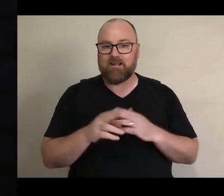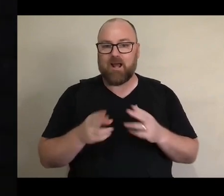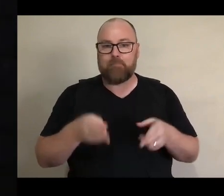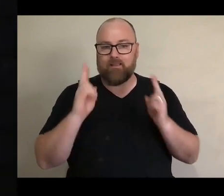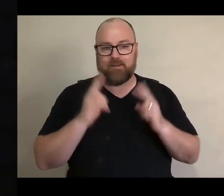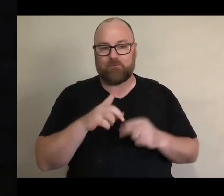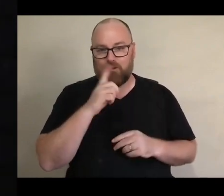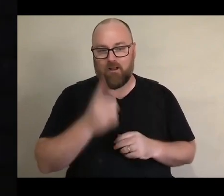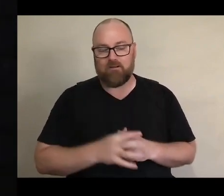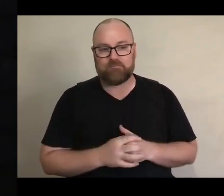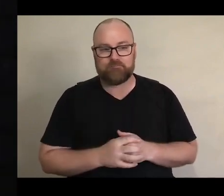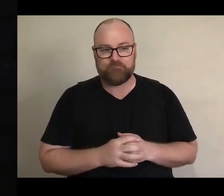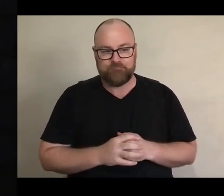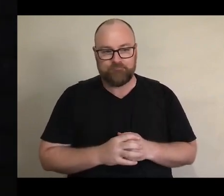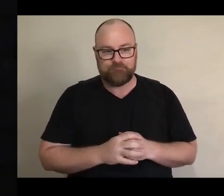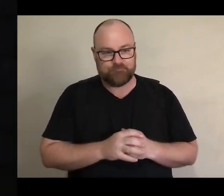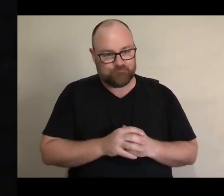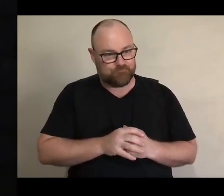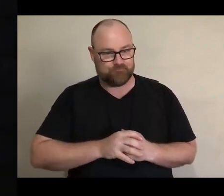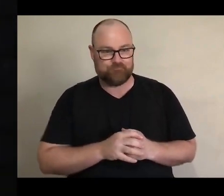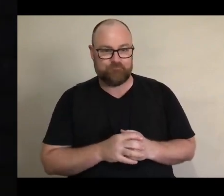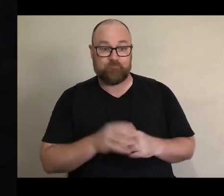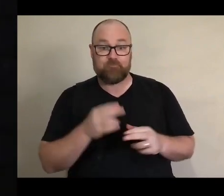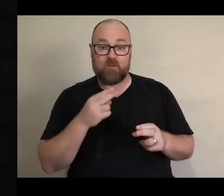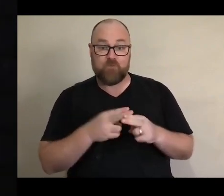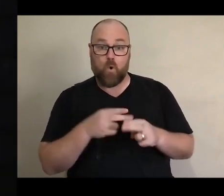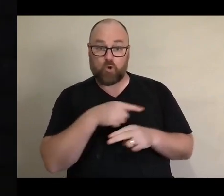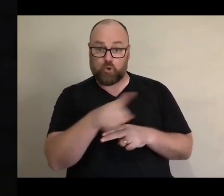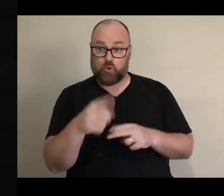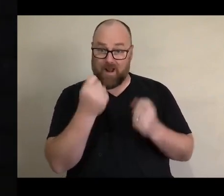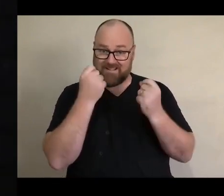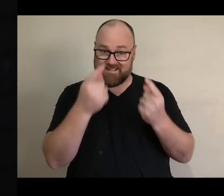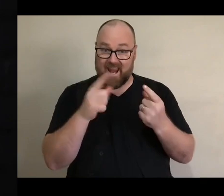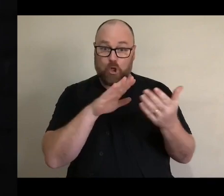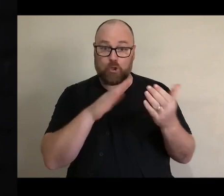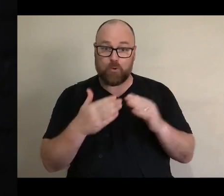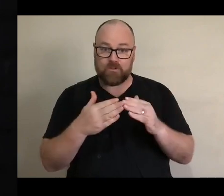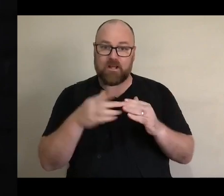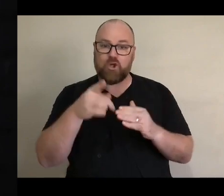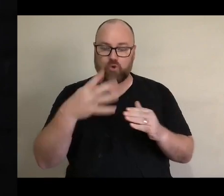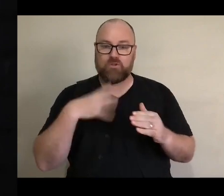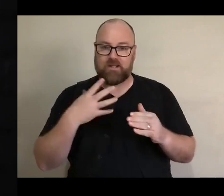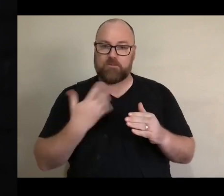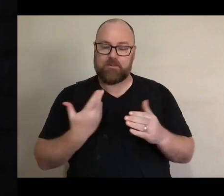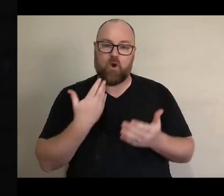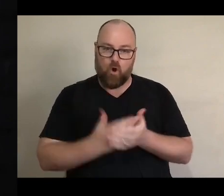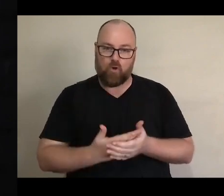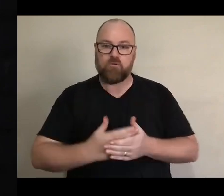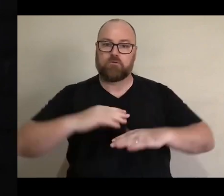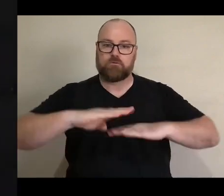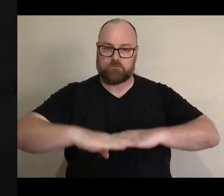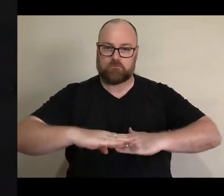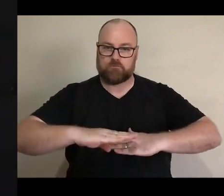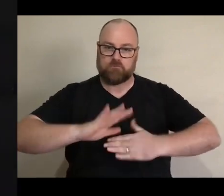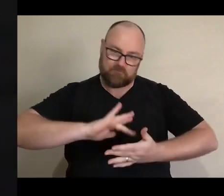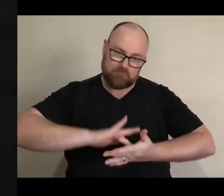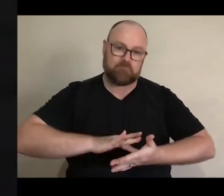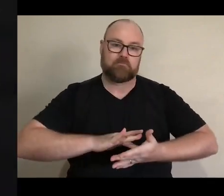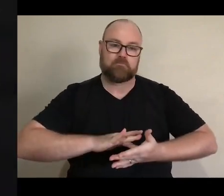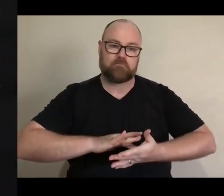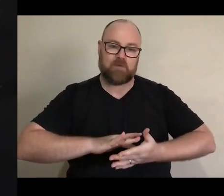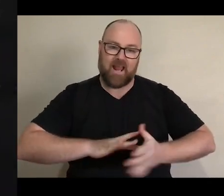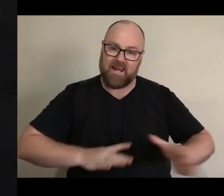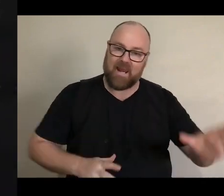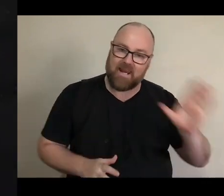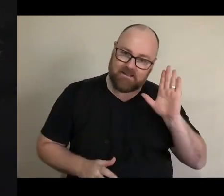In order for you to understand community, you need to be on the ground and listen. But it's